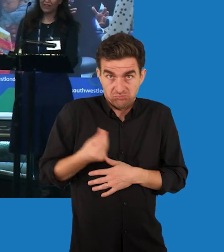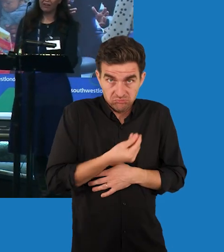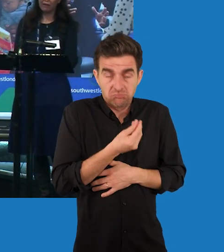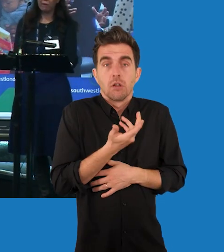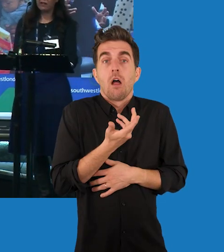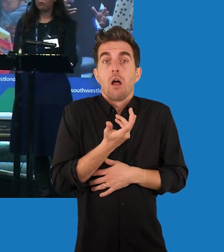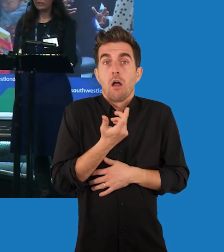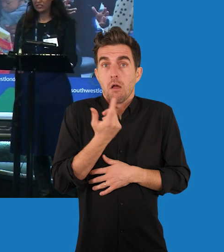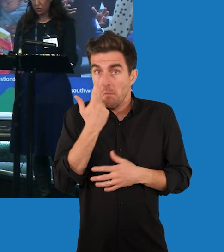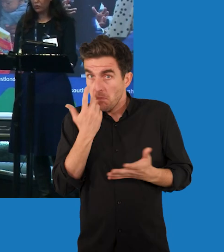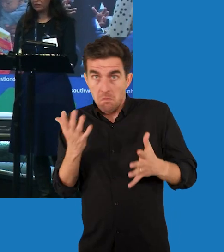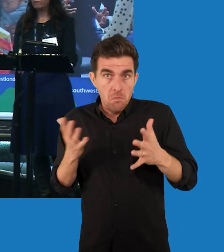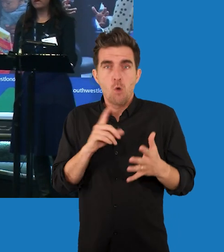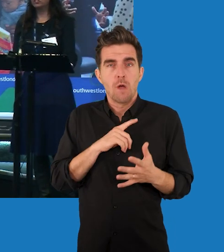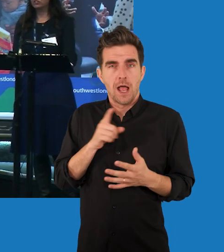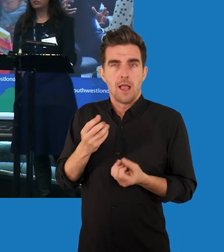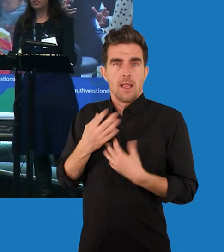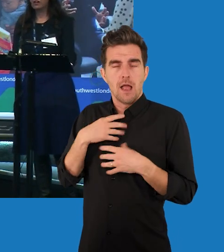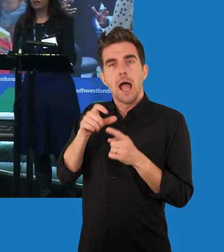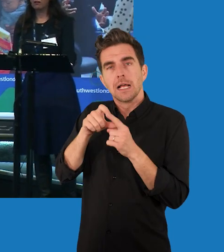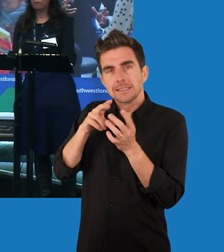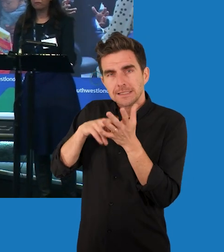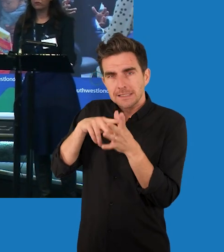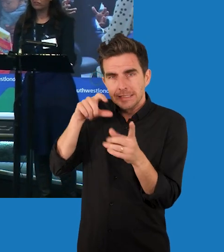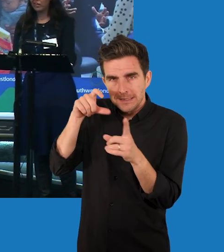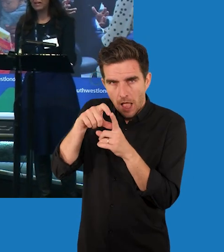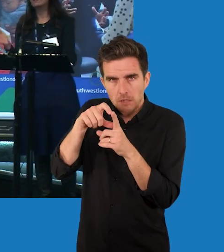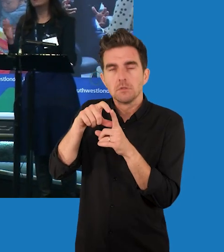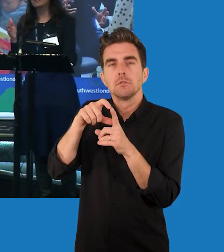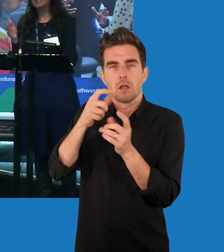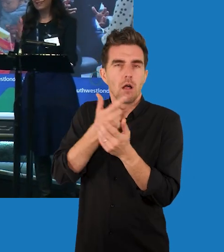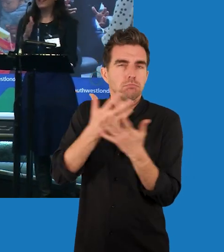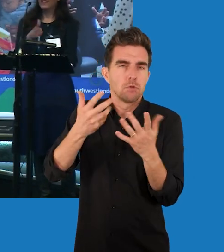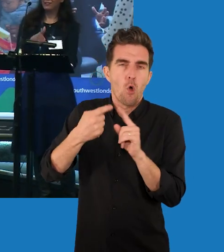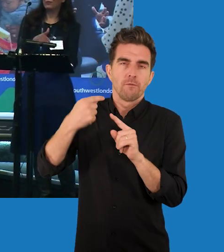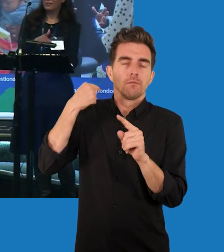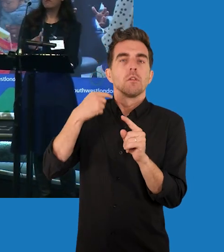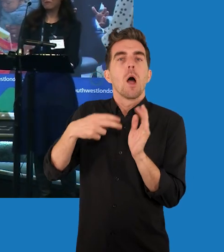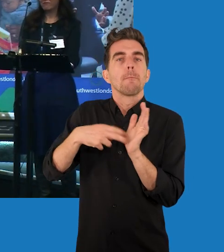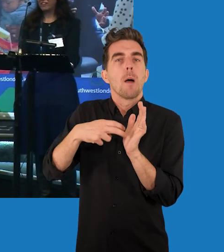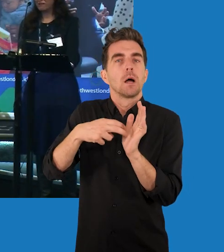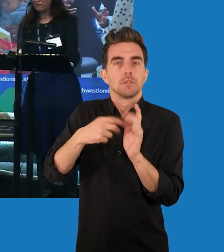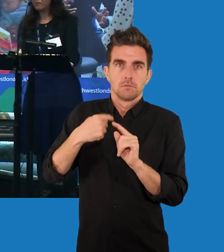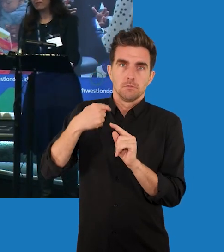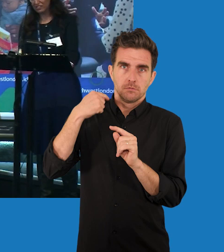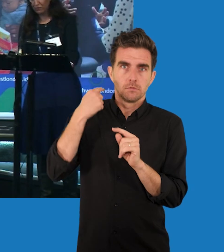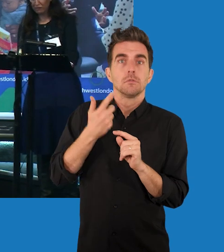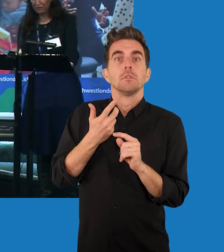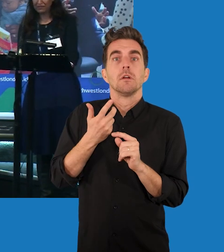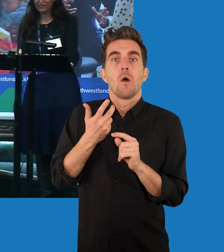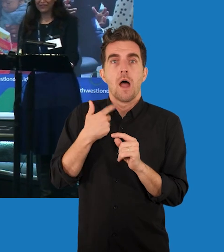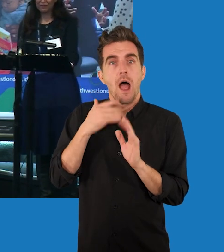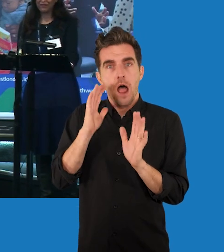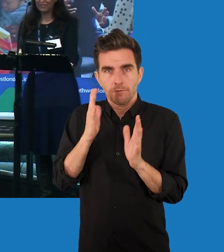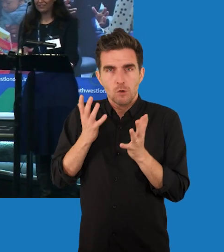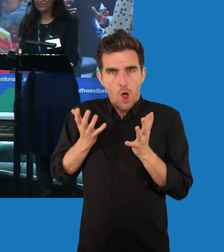that. I went along with the patient because she had DNA'd on a number of previous